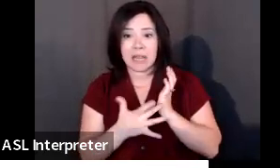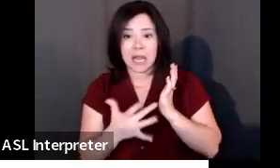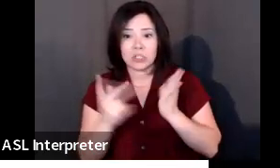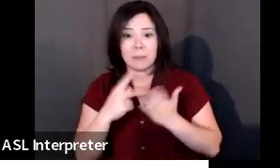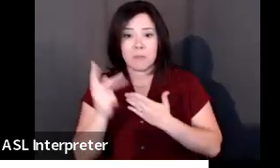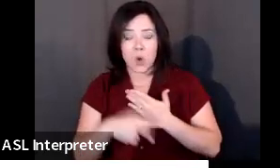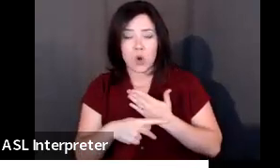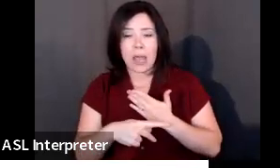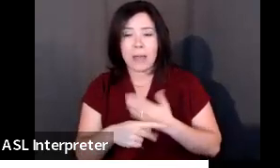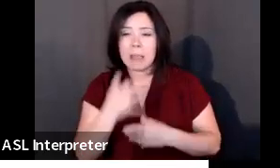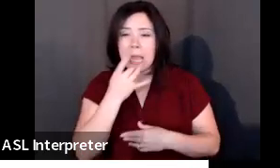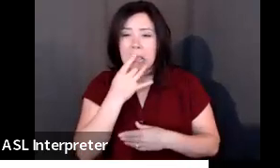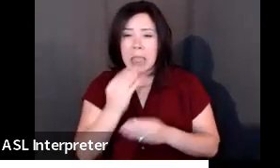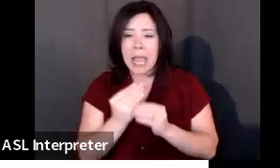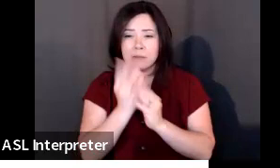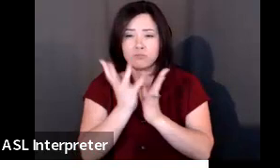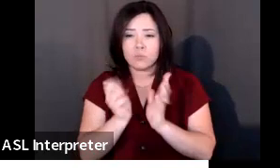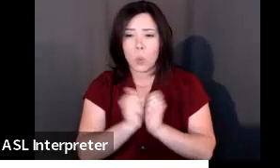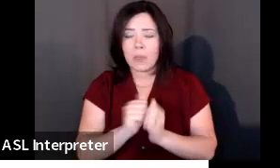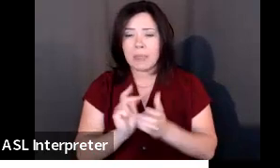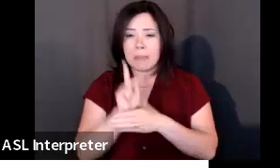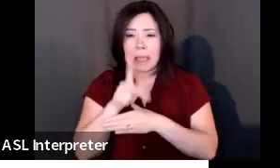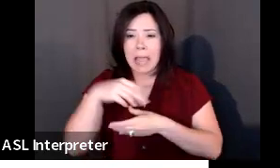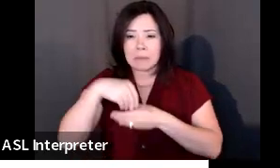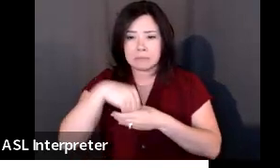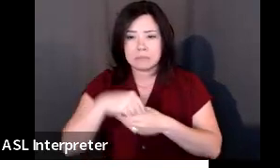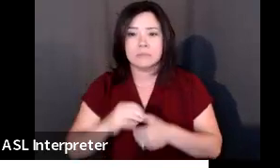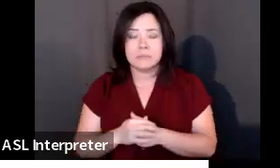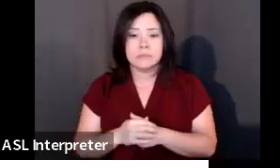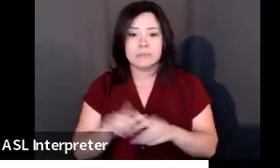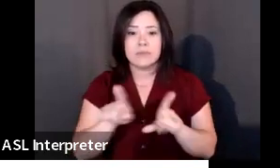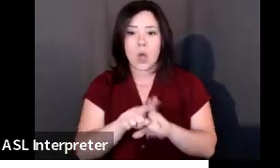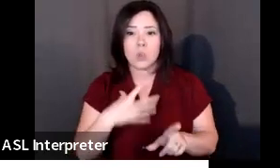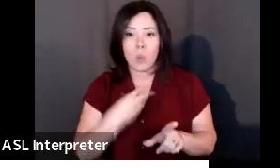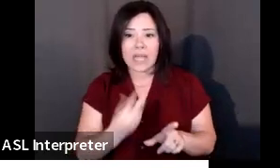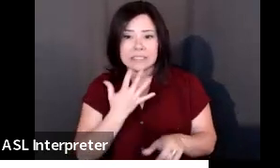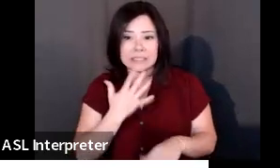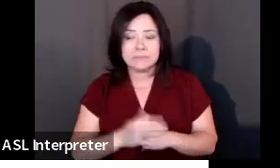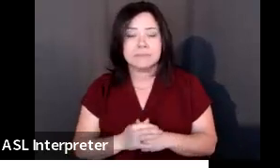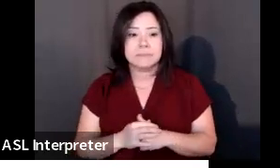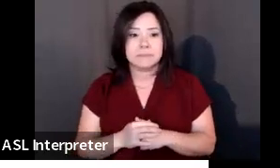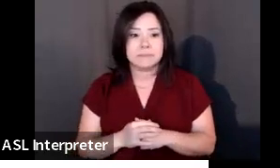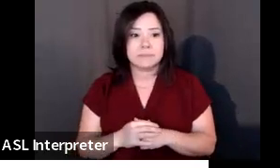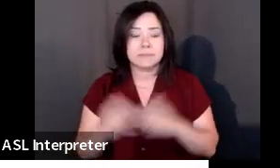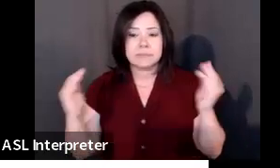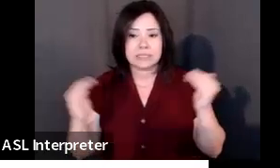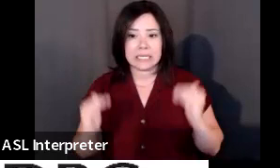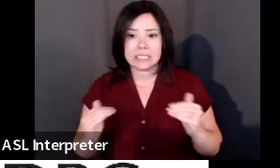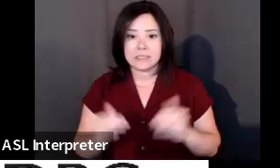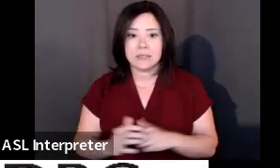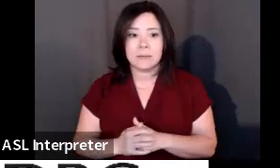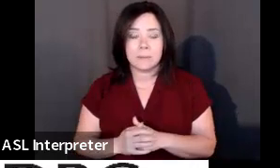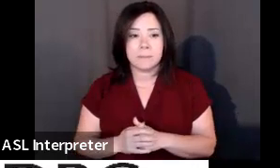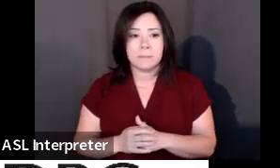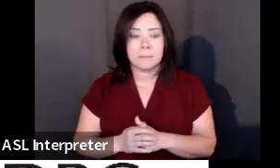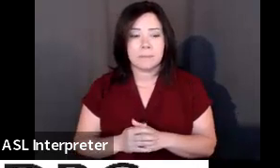with a seedling growing in it. That is also in white. So I'm going to move to the next slide.